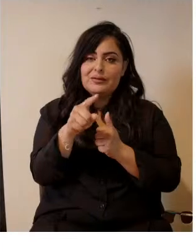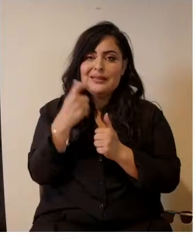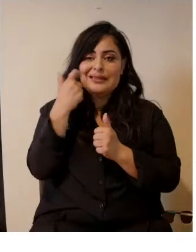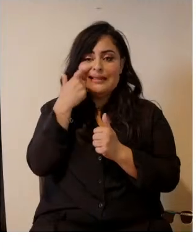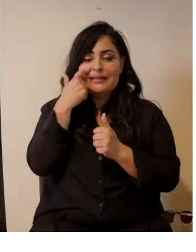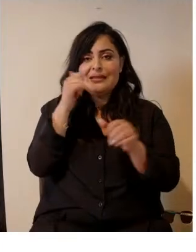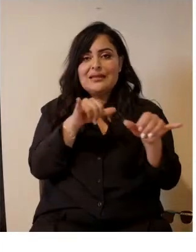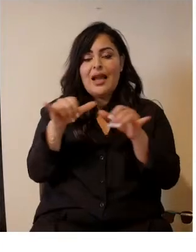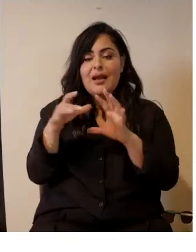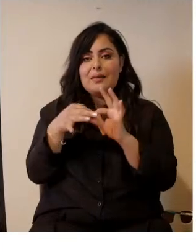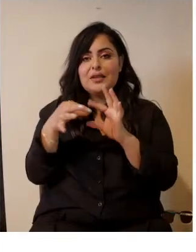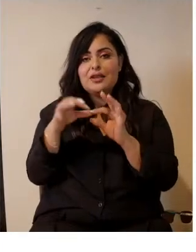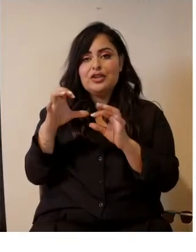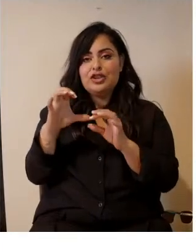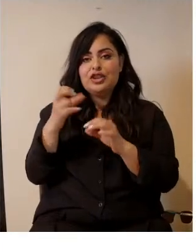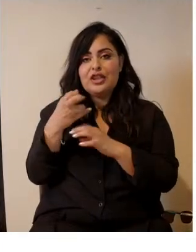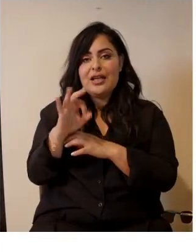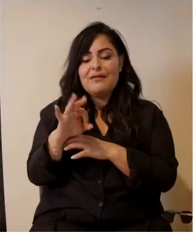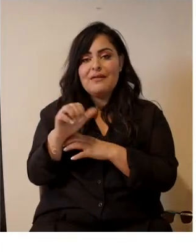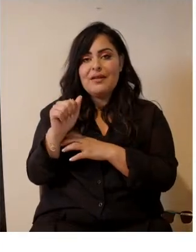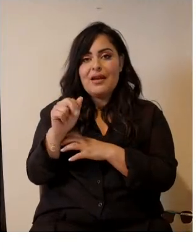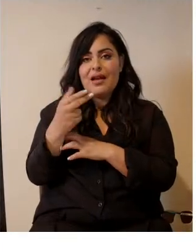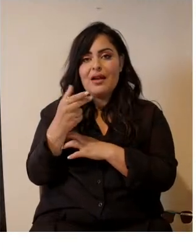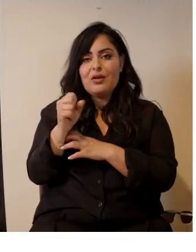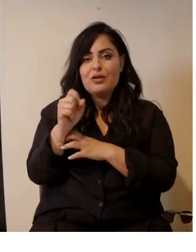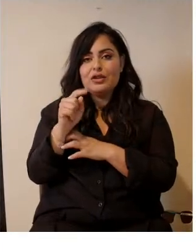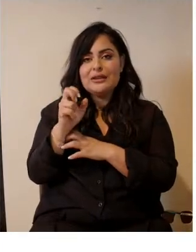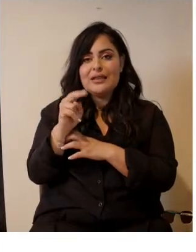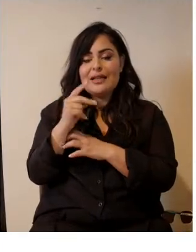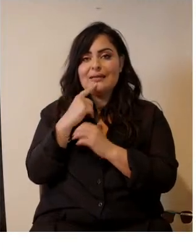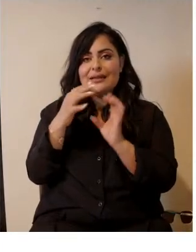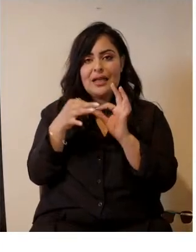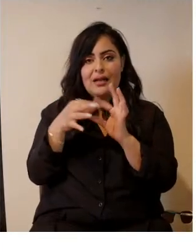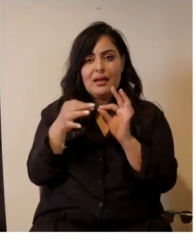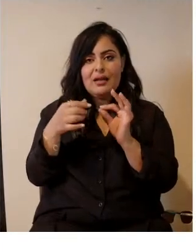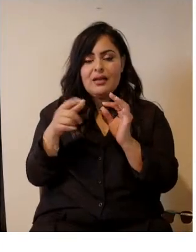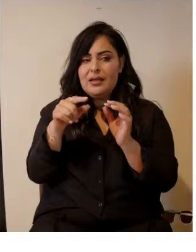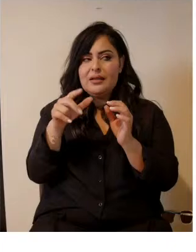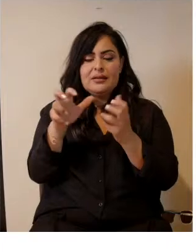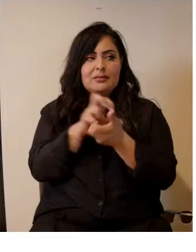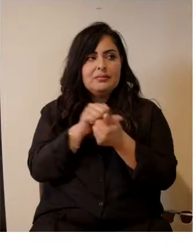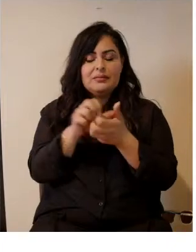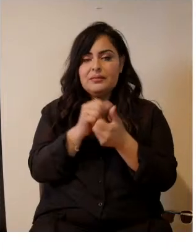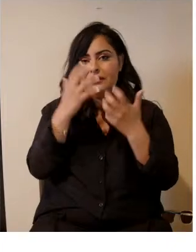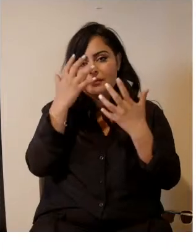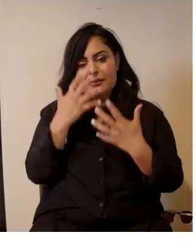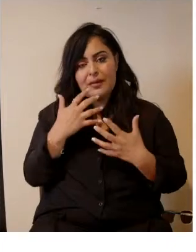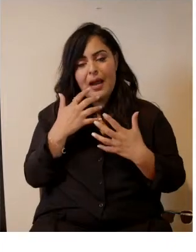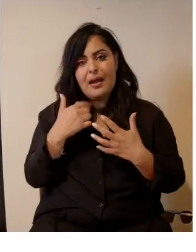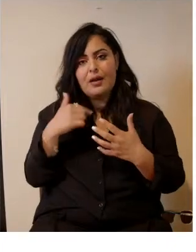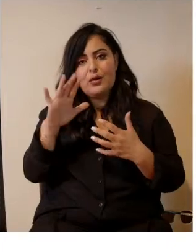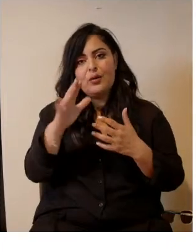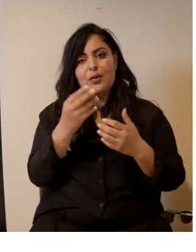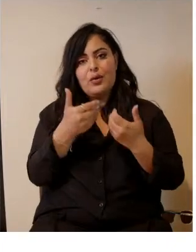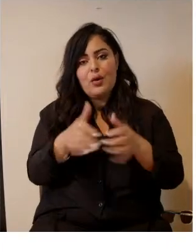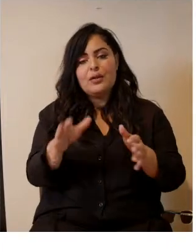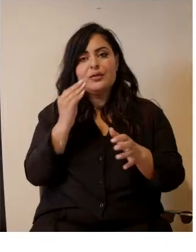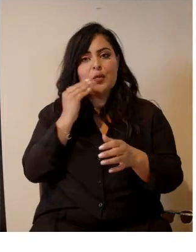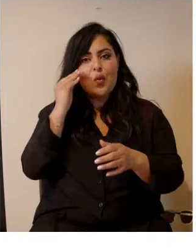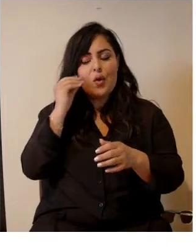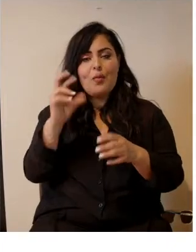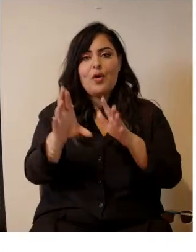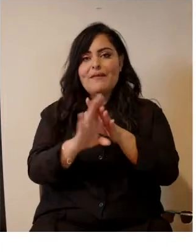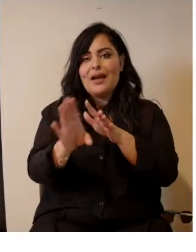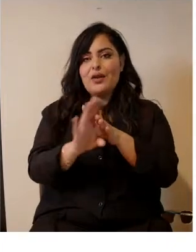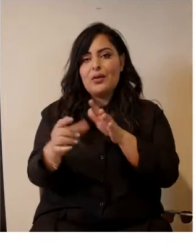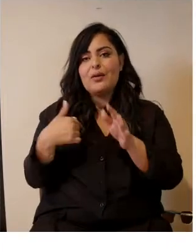stated, devastation that we can only imagine. And those of you that have lost your homes and have been evacuated,